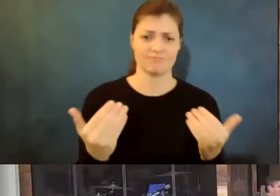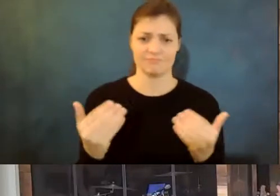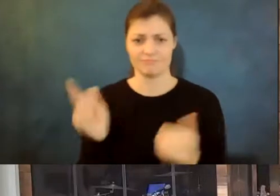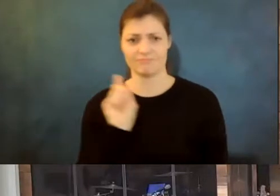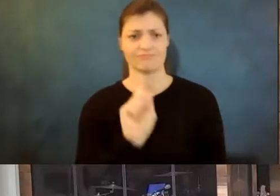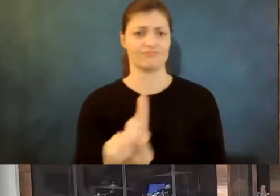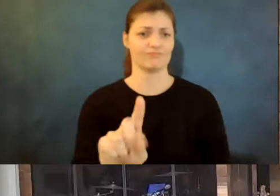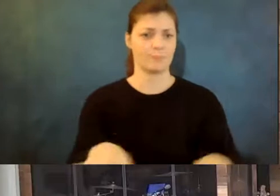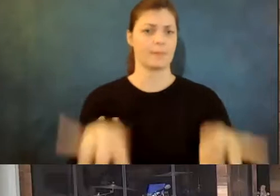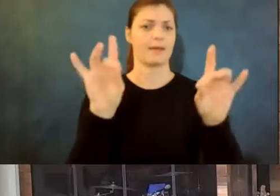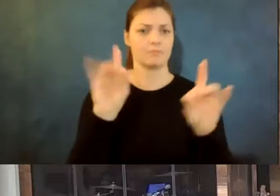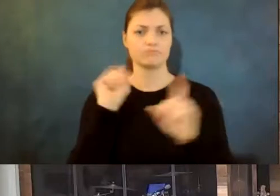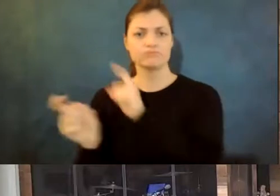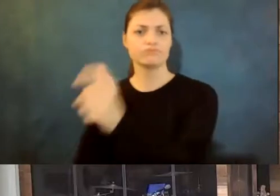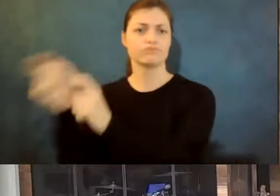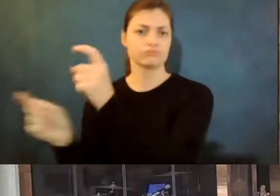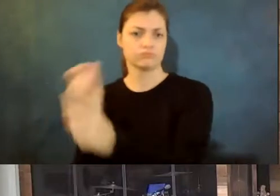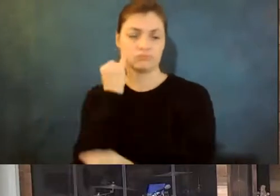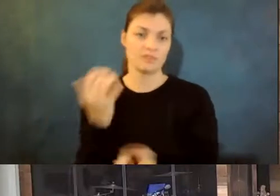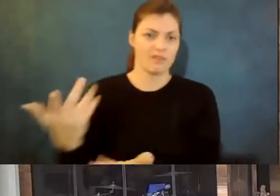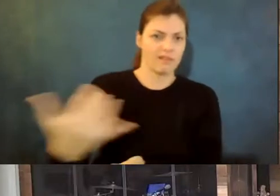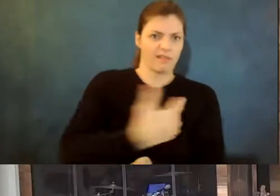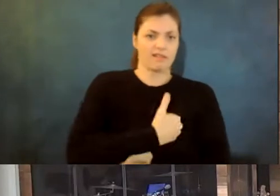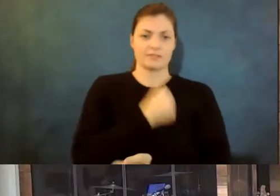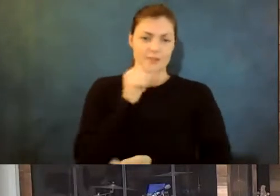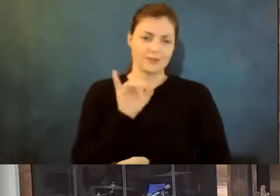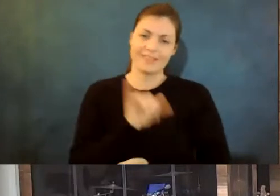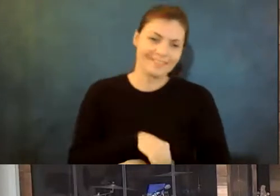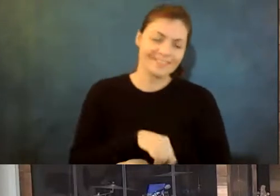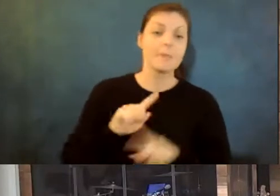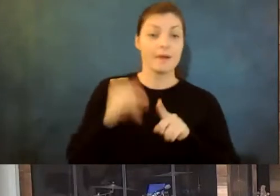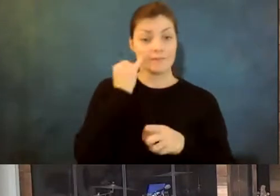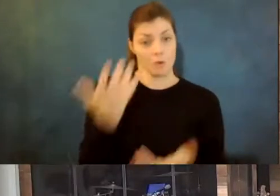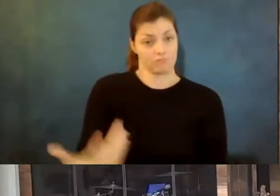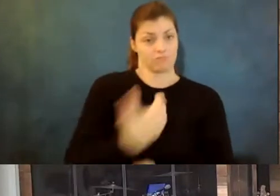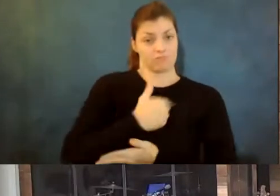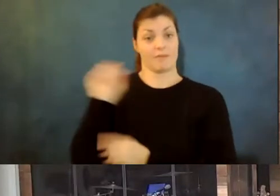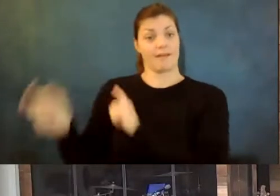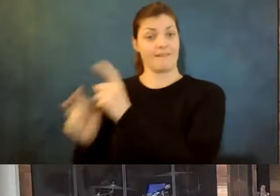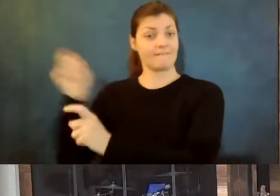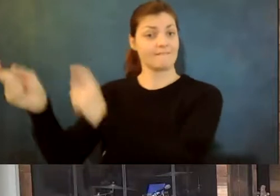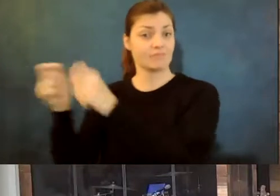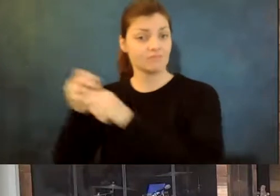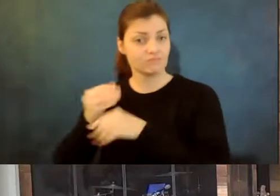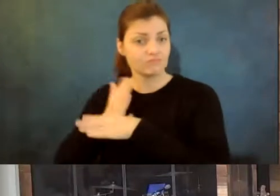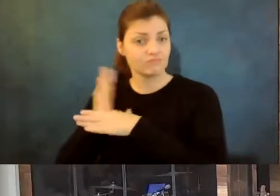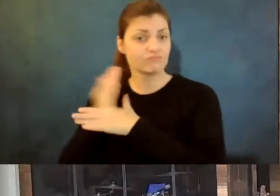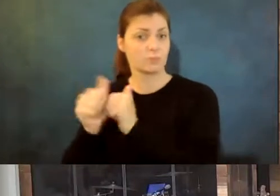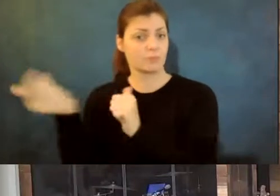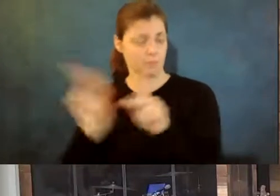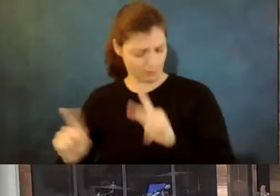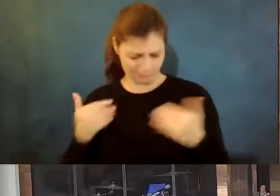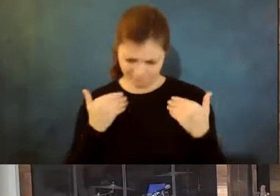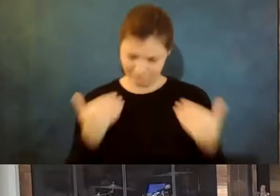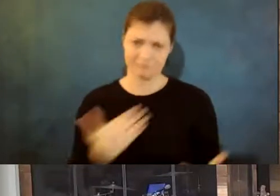more if you're really going to use them. If you're taking them to stockpile, don't do it. But they're Time to Revive Bibles. And if you've never used